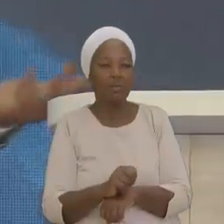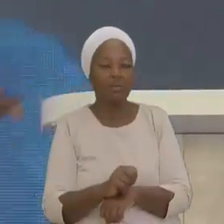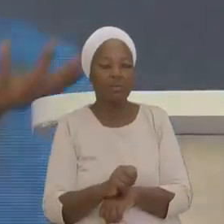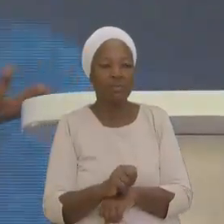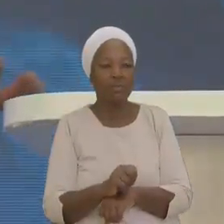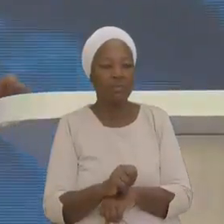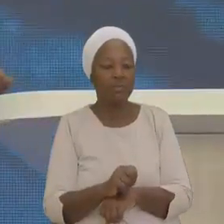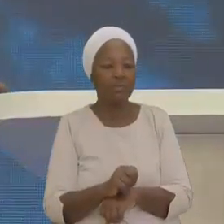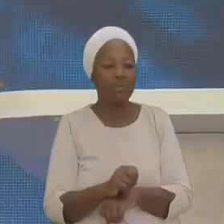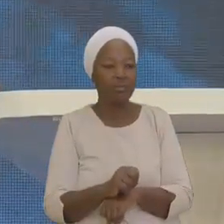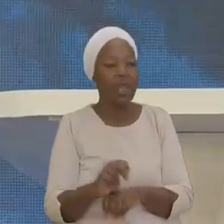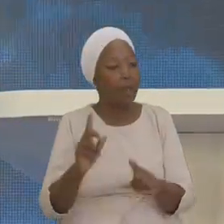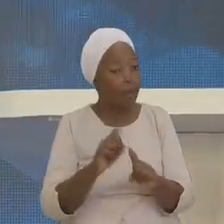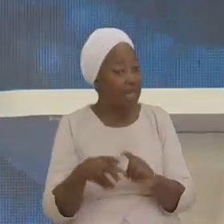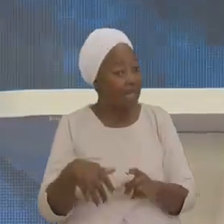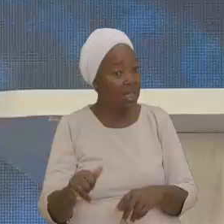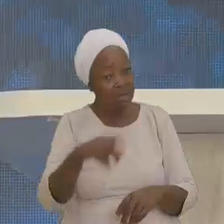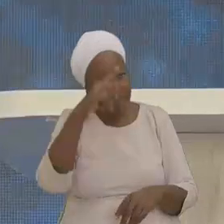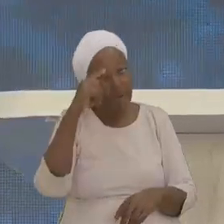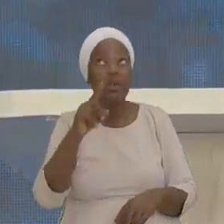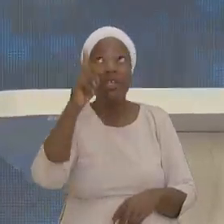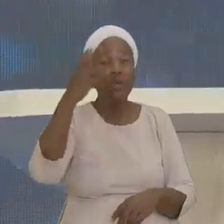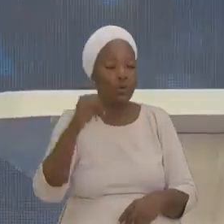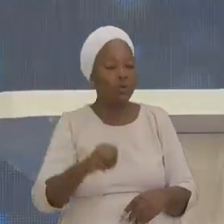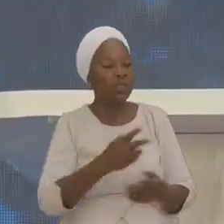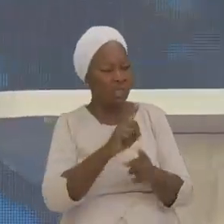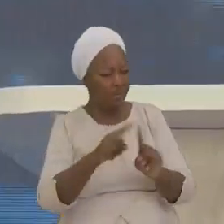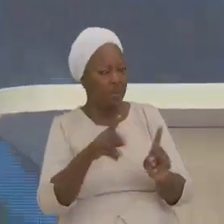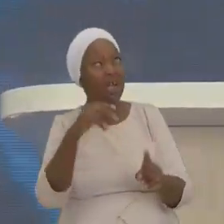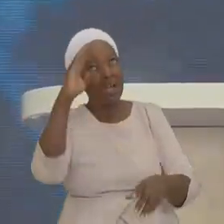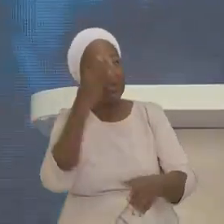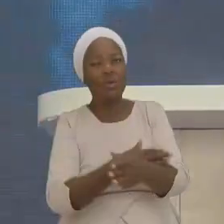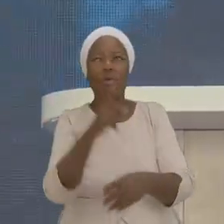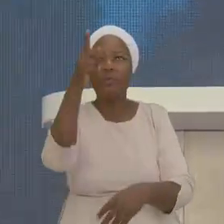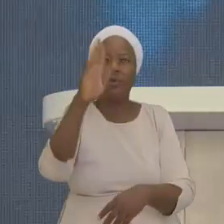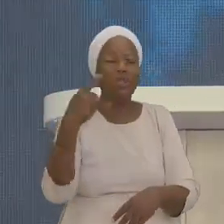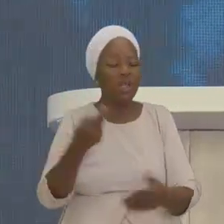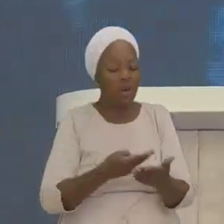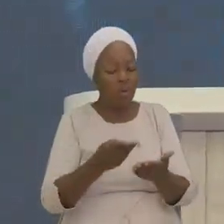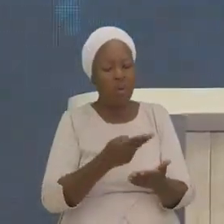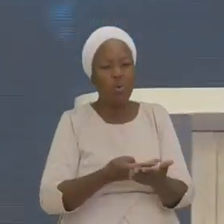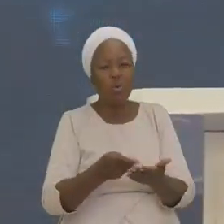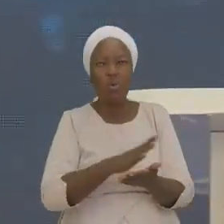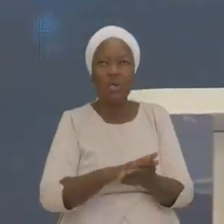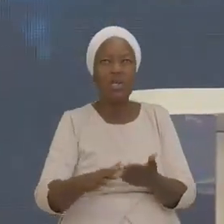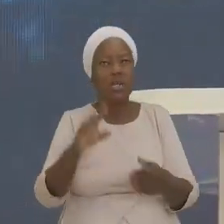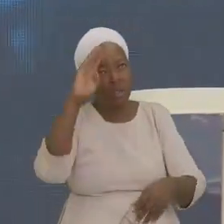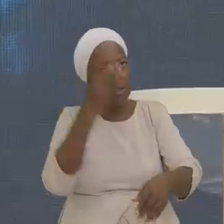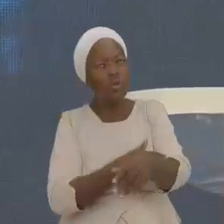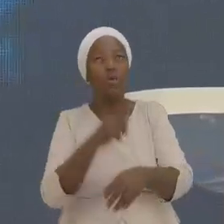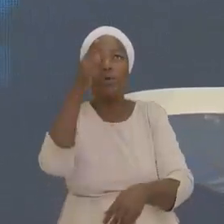But because he was different, the Son of God, the Holy Son of God,